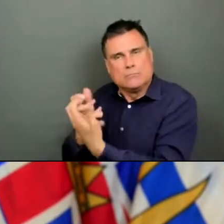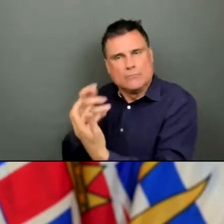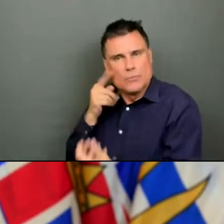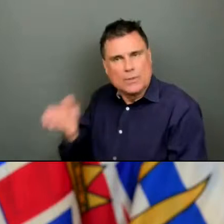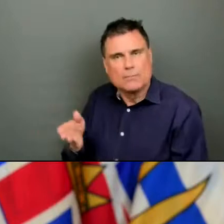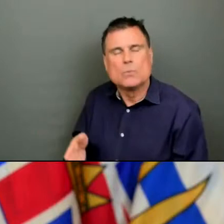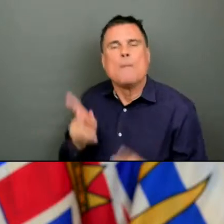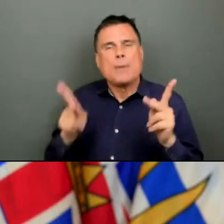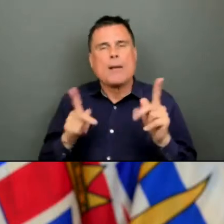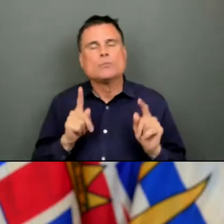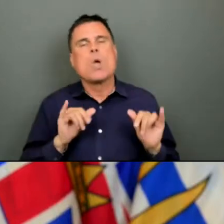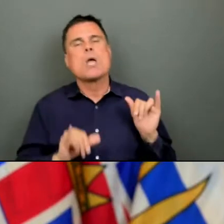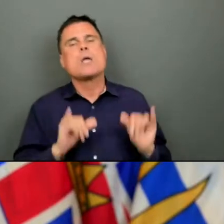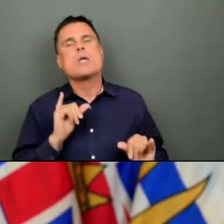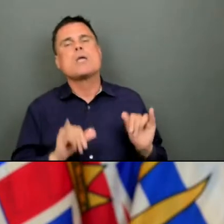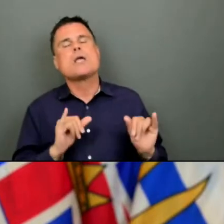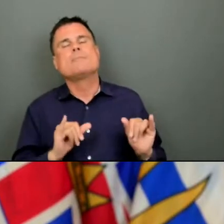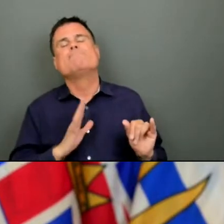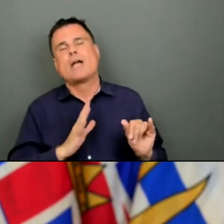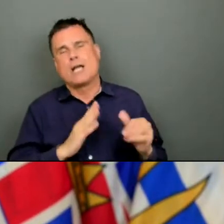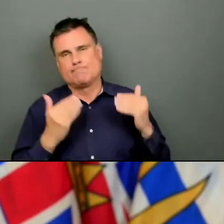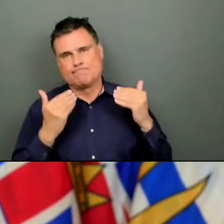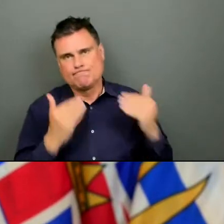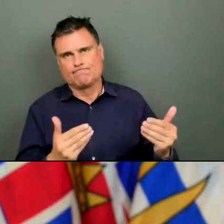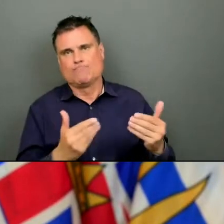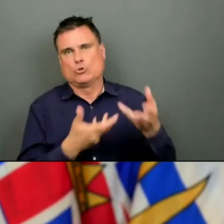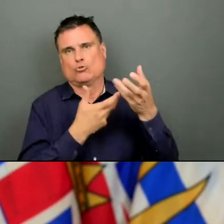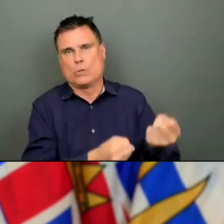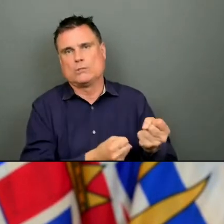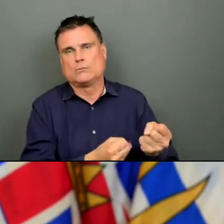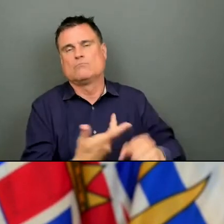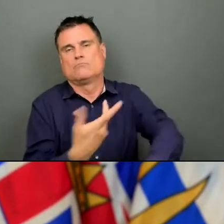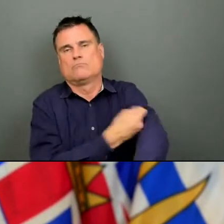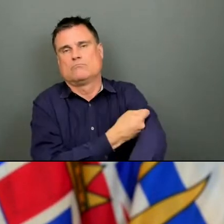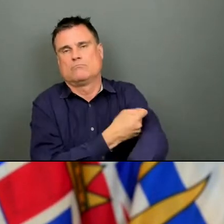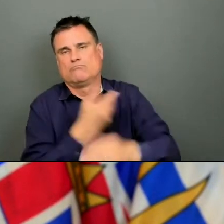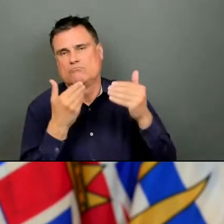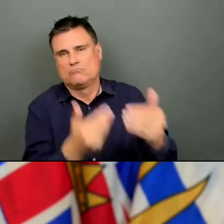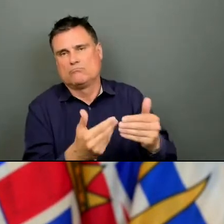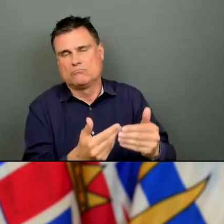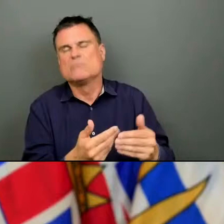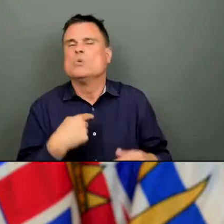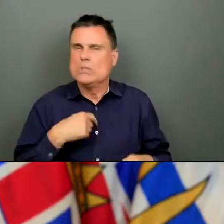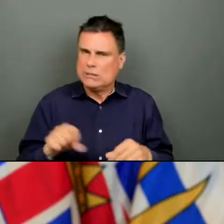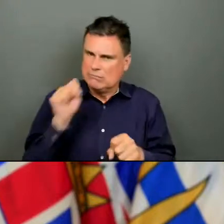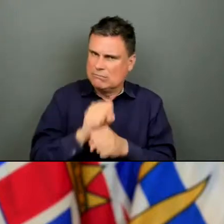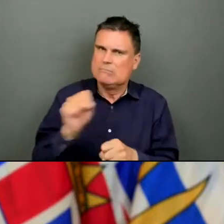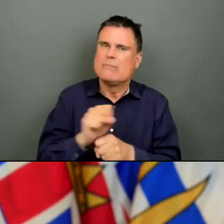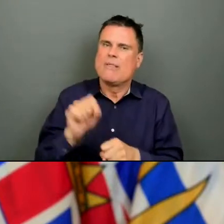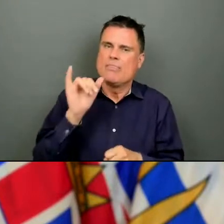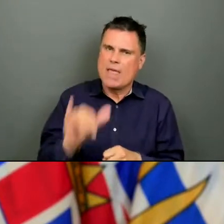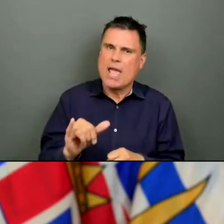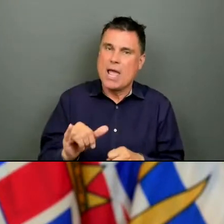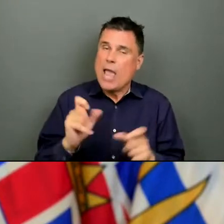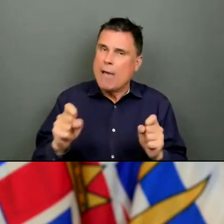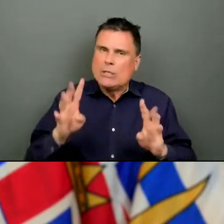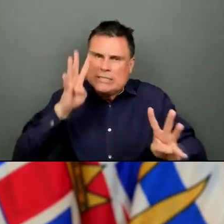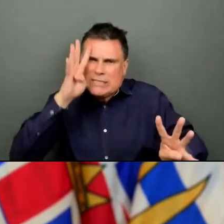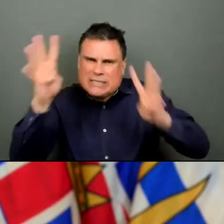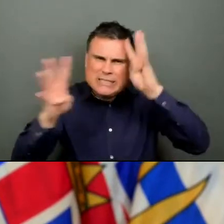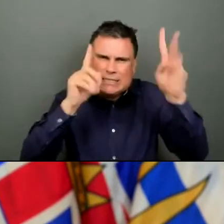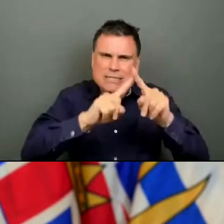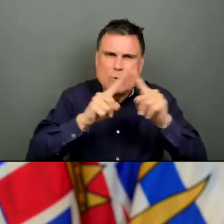things that we're working on in different areas of the province, and there's all kinds of innovative things that are going on in different